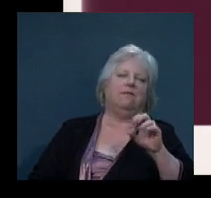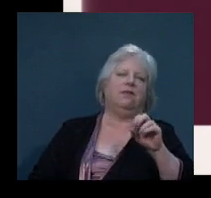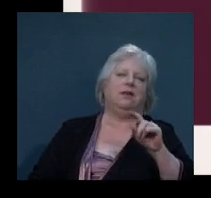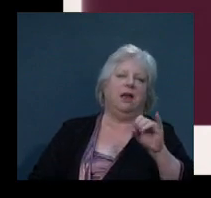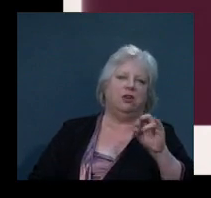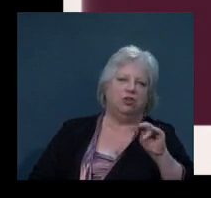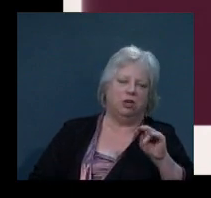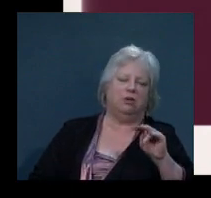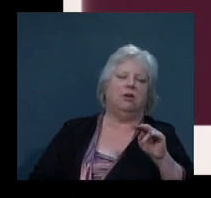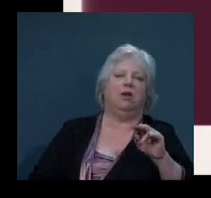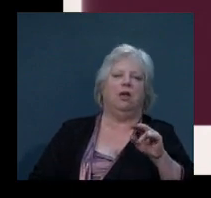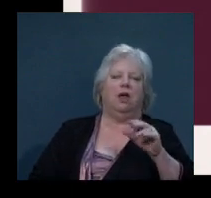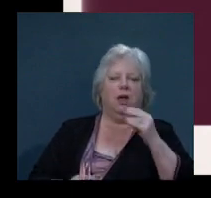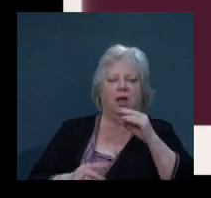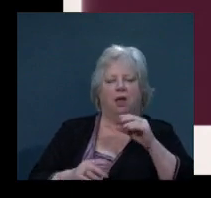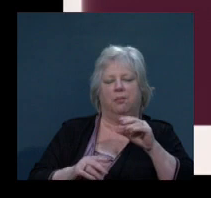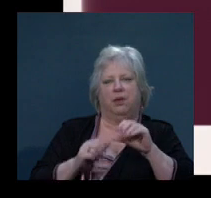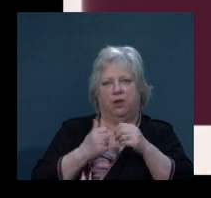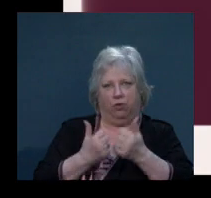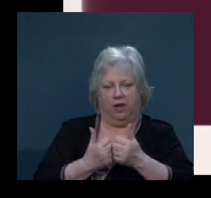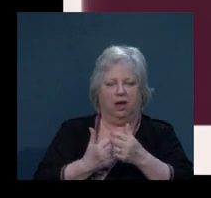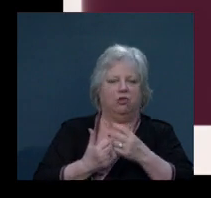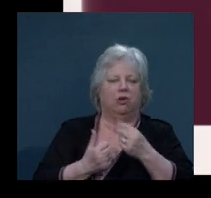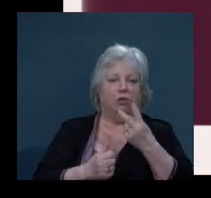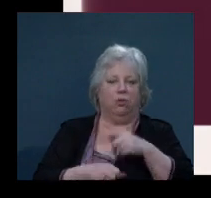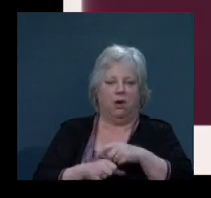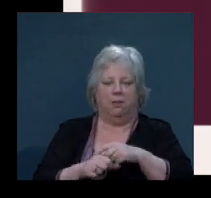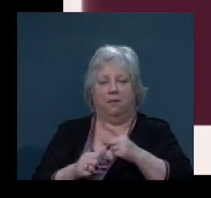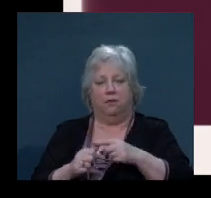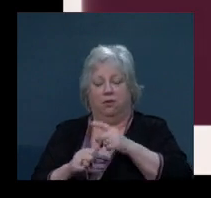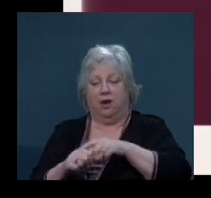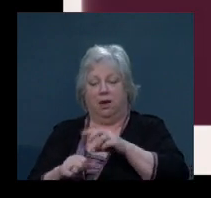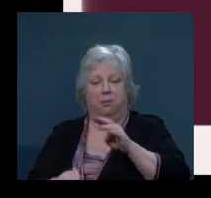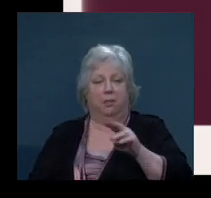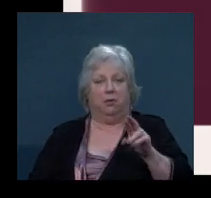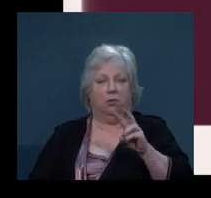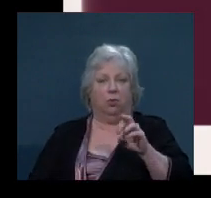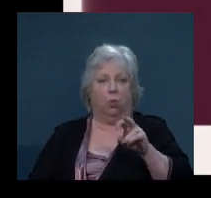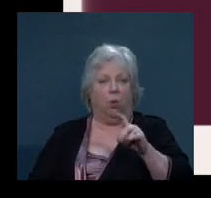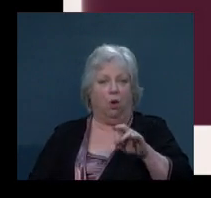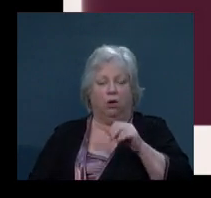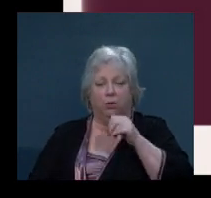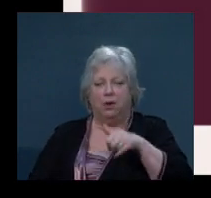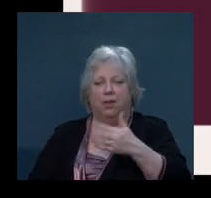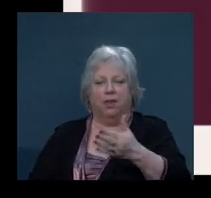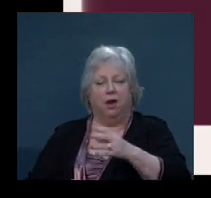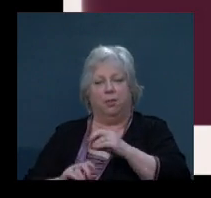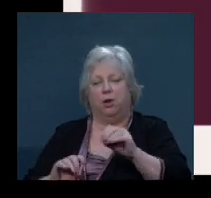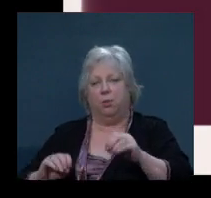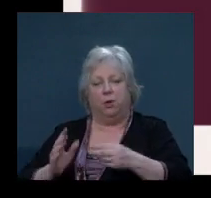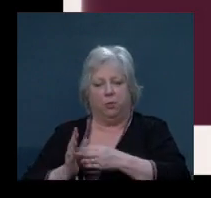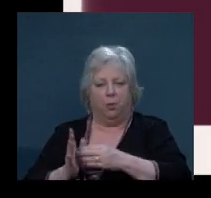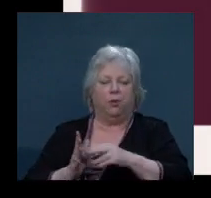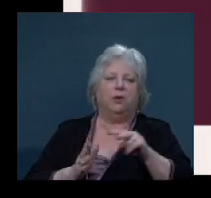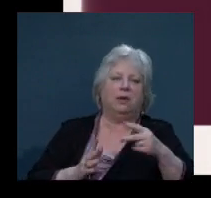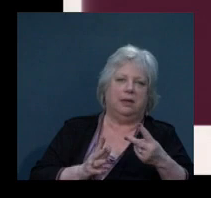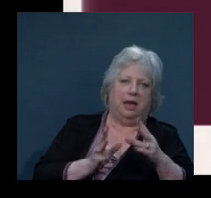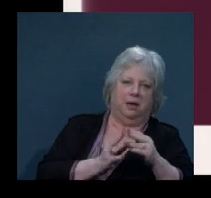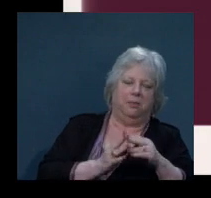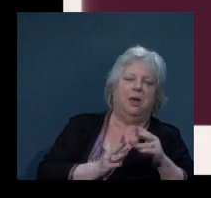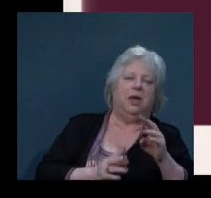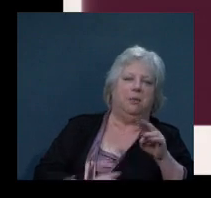times. At the first meeting, Mr. Walker was not present. There was no one opposed to it. At the second meeting, Mr. Walker was